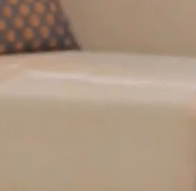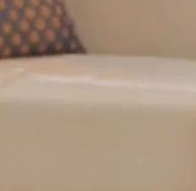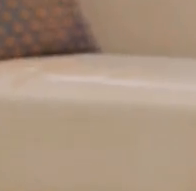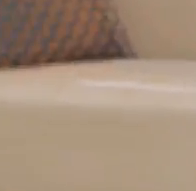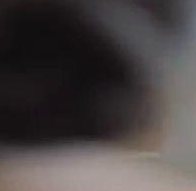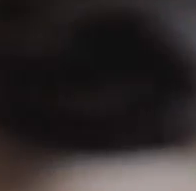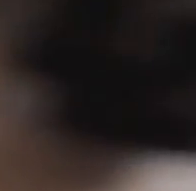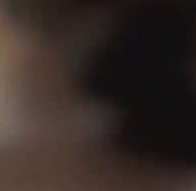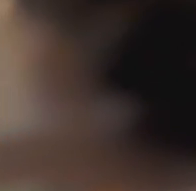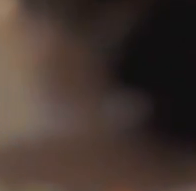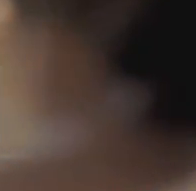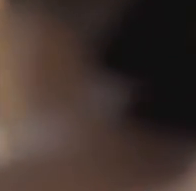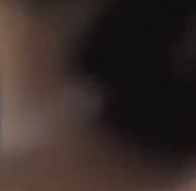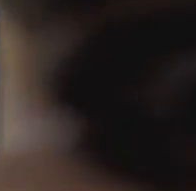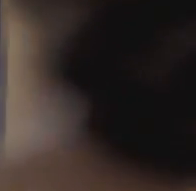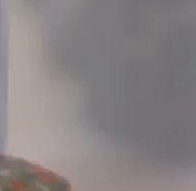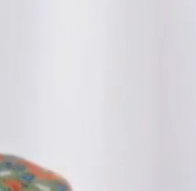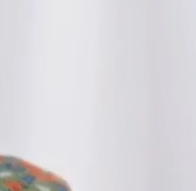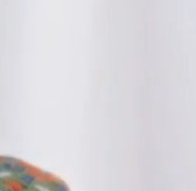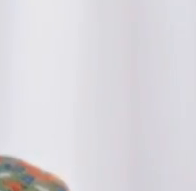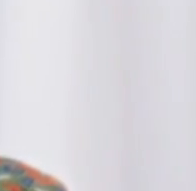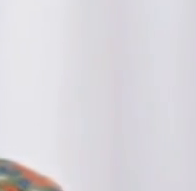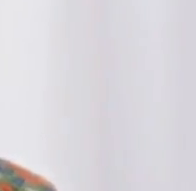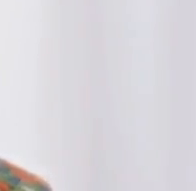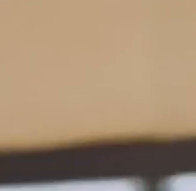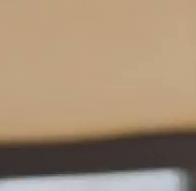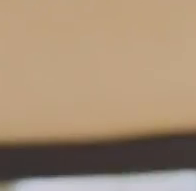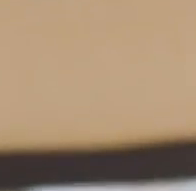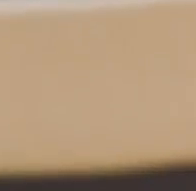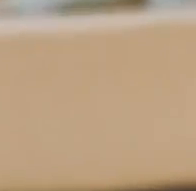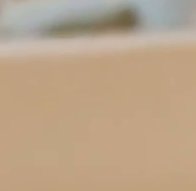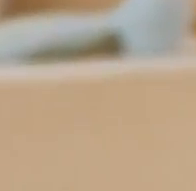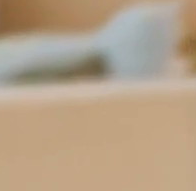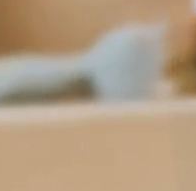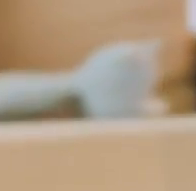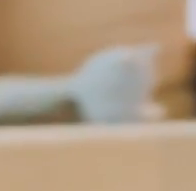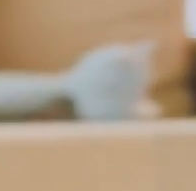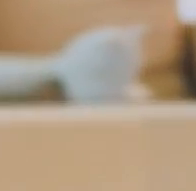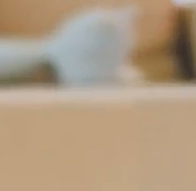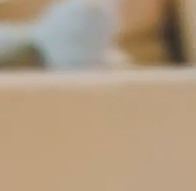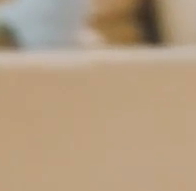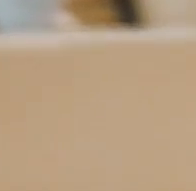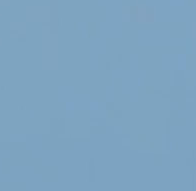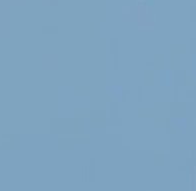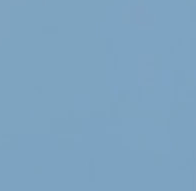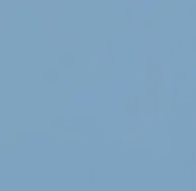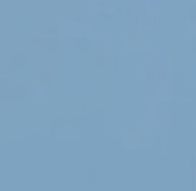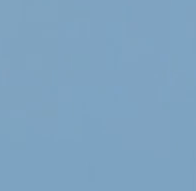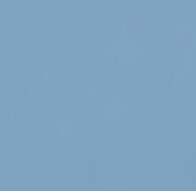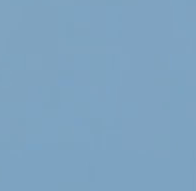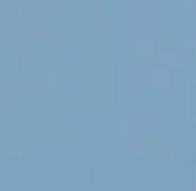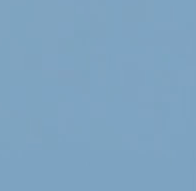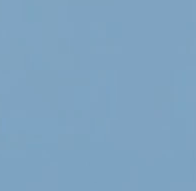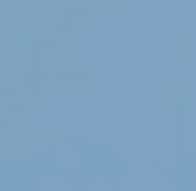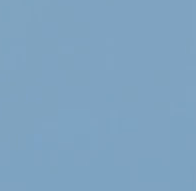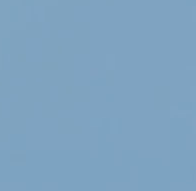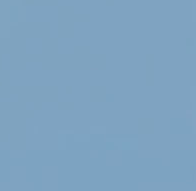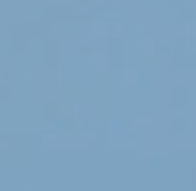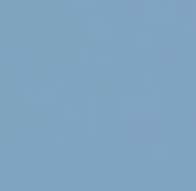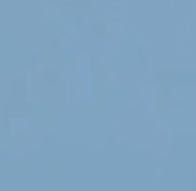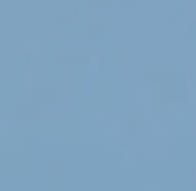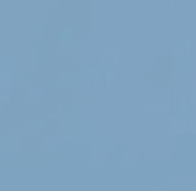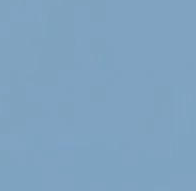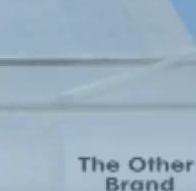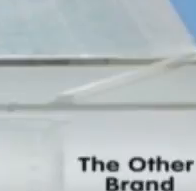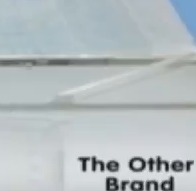Discovered the world-famous Smallfix and saw the difference. Let's see how absorbent Smallfix is. Smallfix, thanks to its